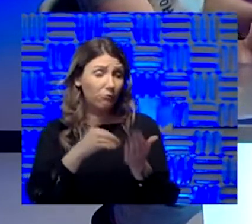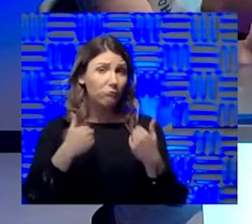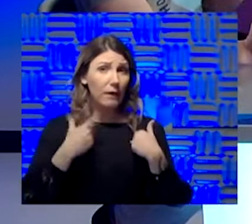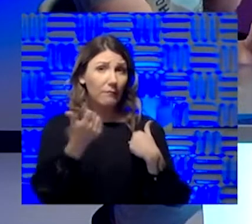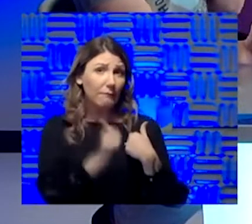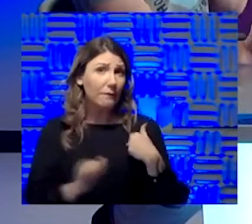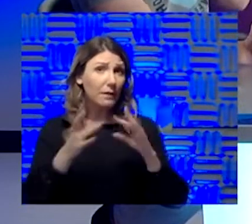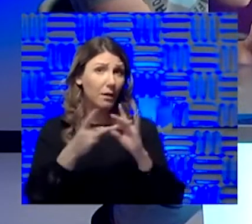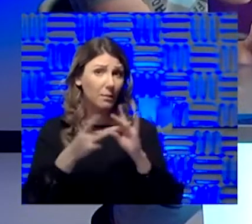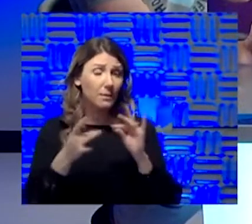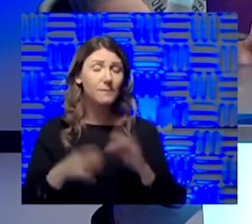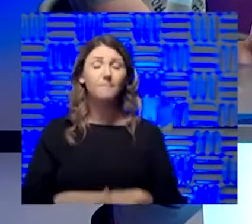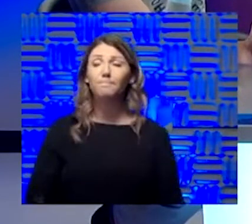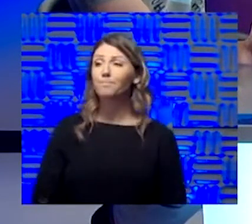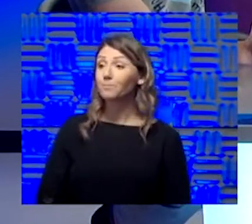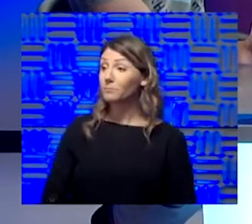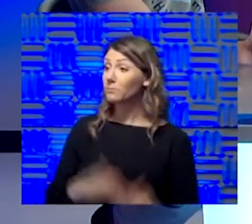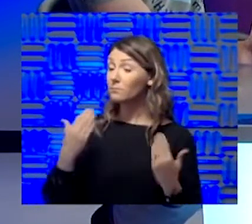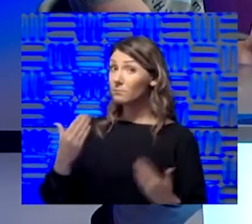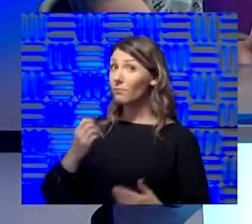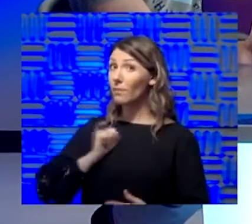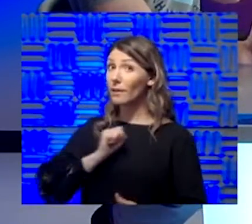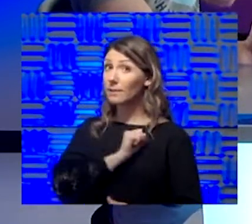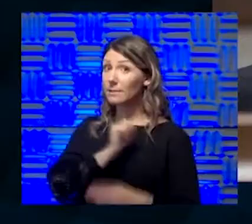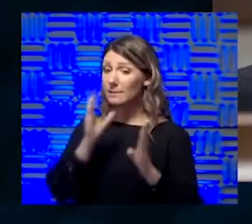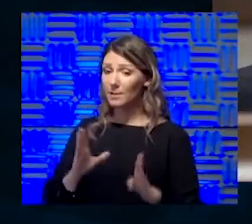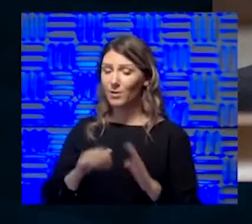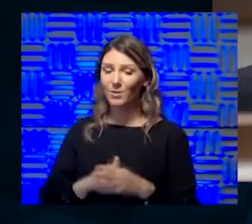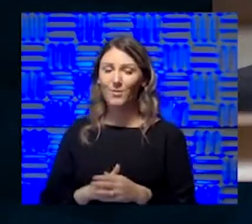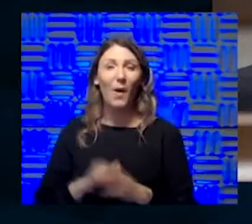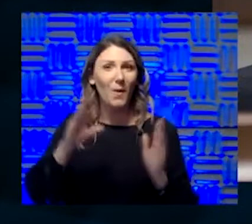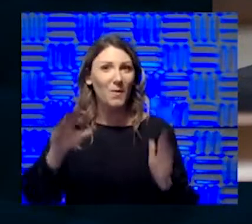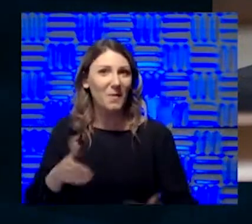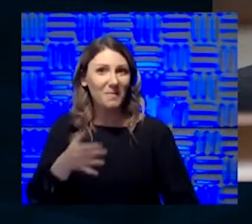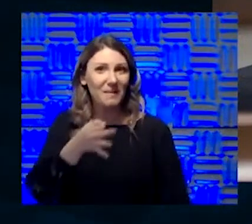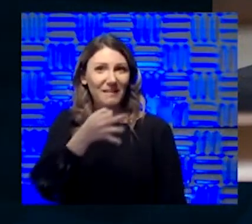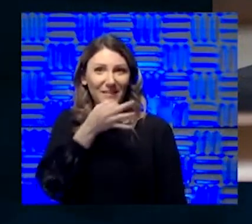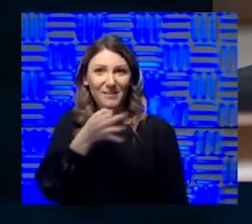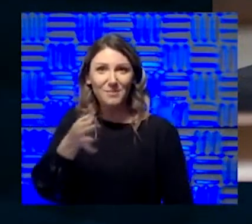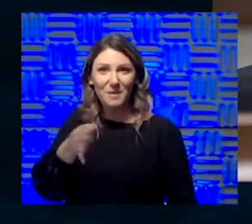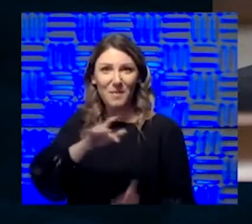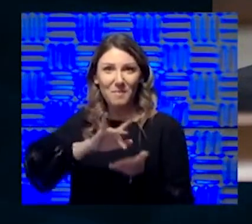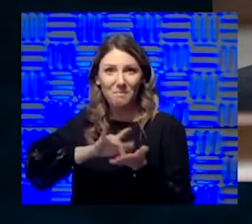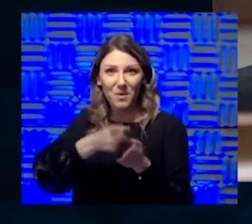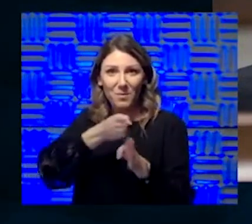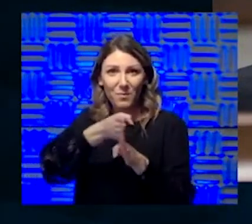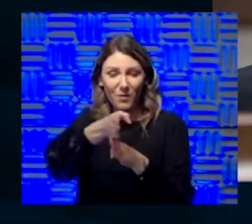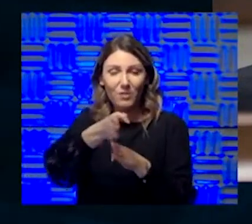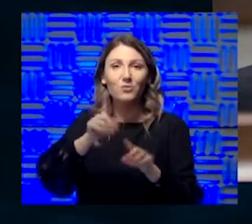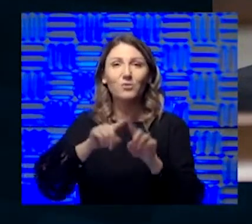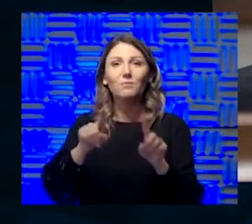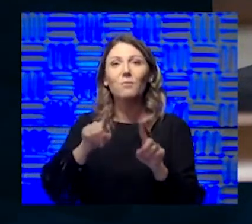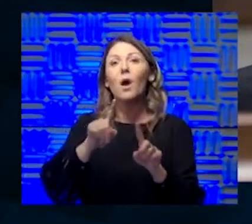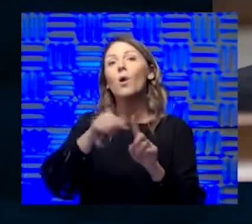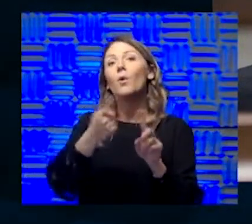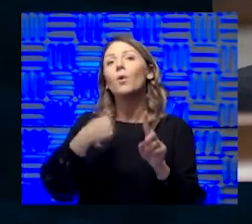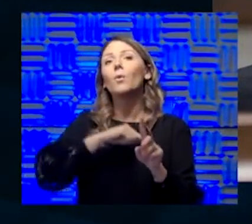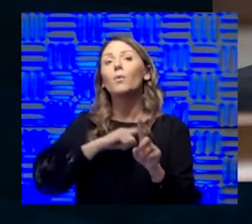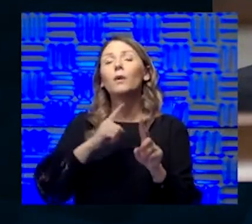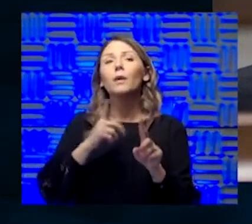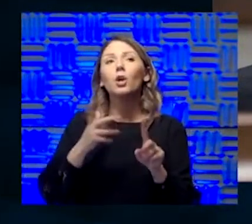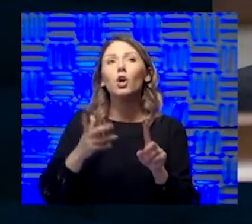very appreciative. Senator? Brian, I would welcome the expertise of the medical professionals, but when we